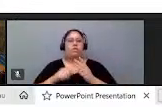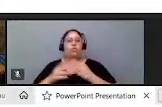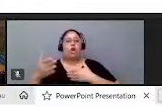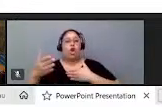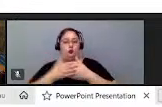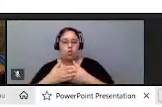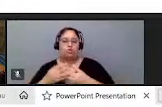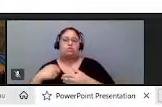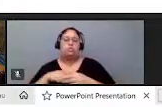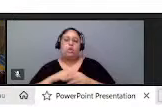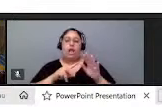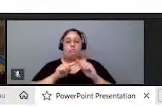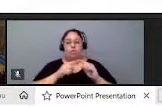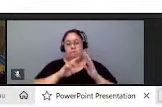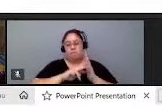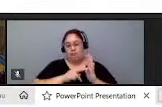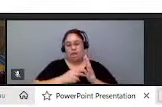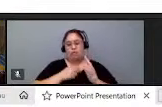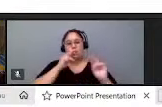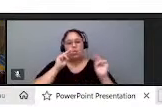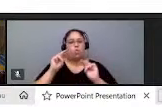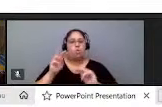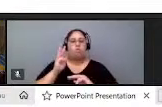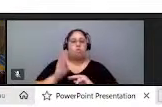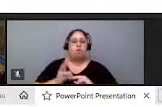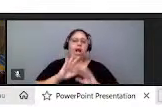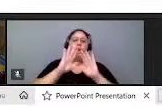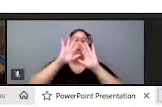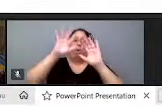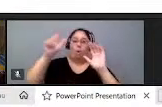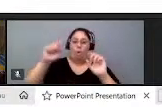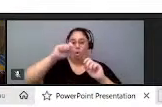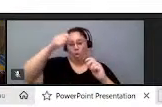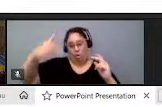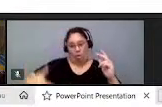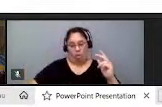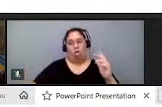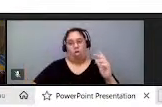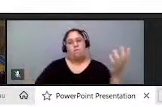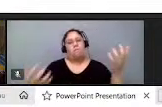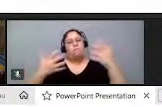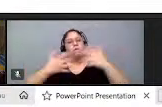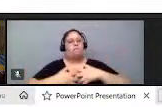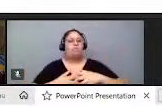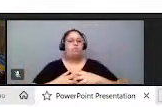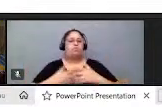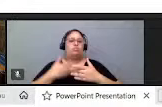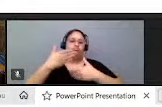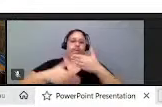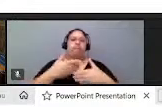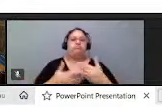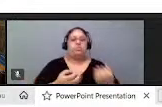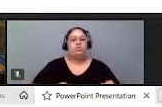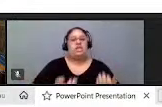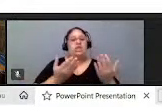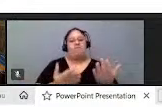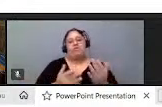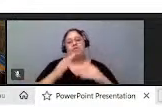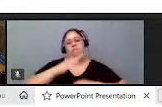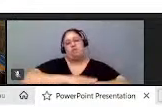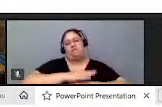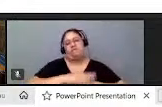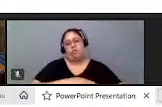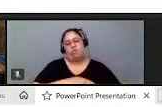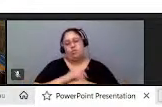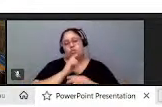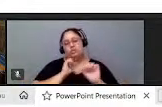close out the 8o plan we'll then look at how all of this fits to optimizing in regard to it being a delivery platform um